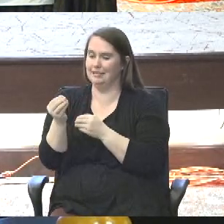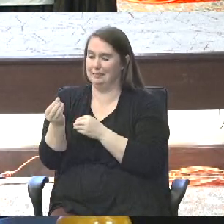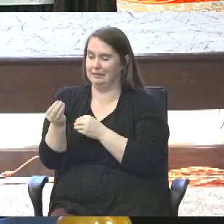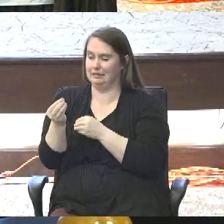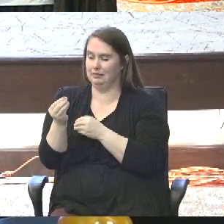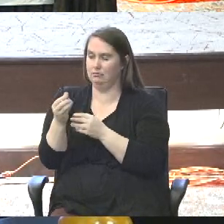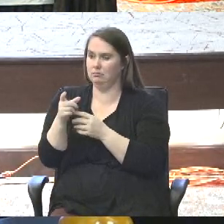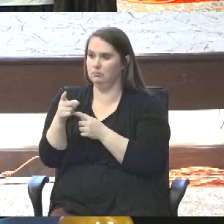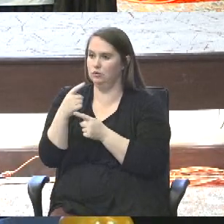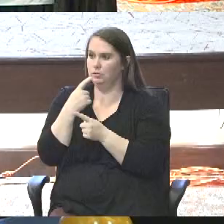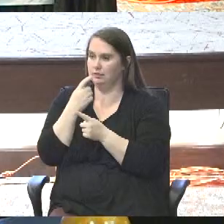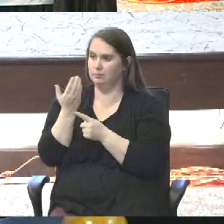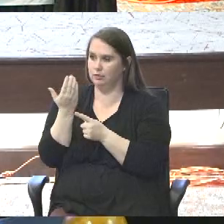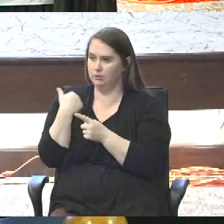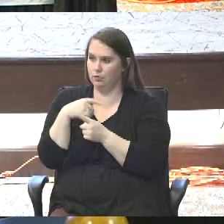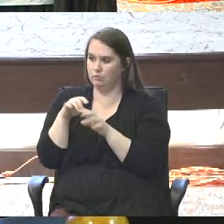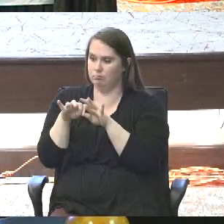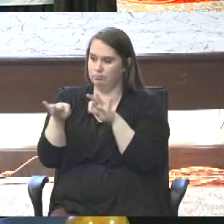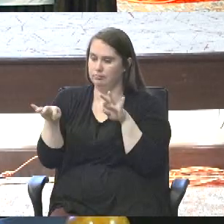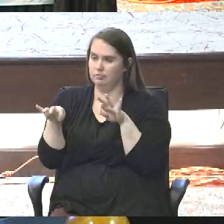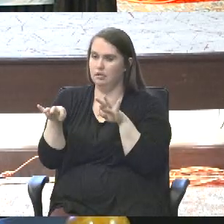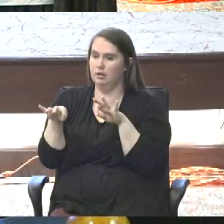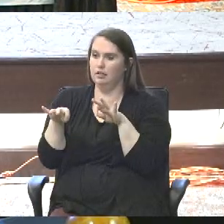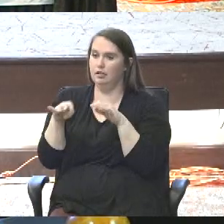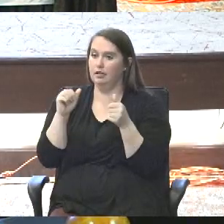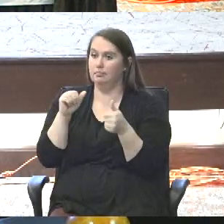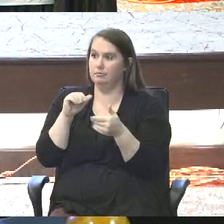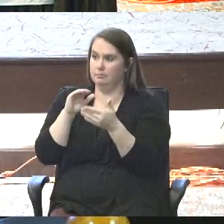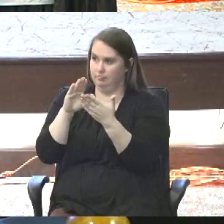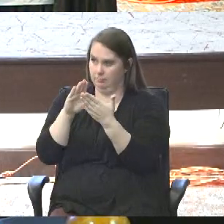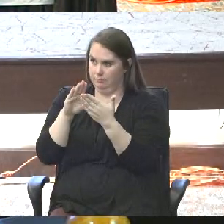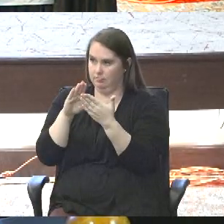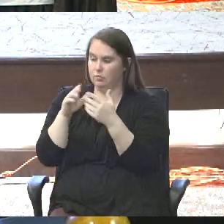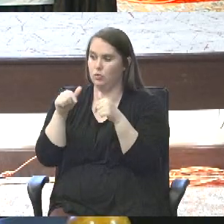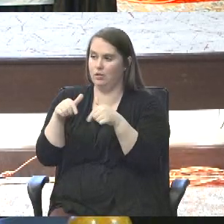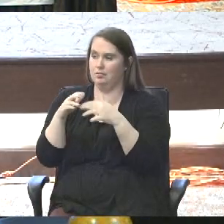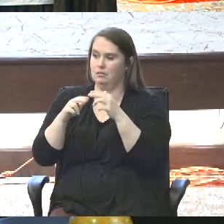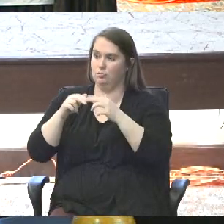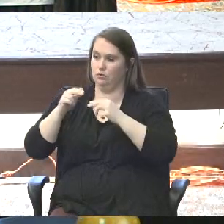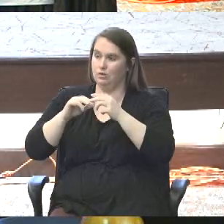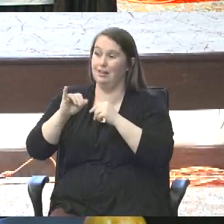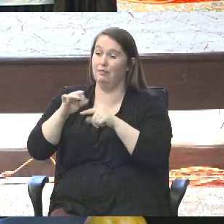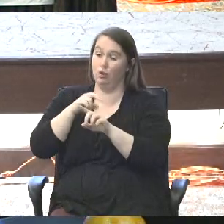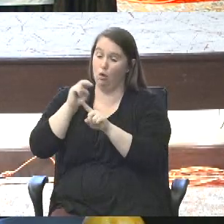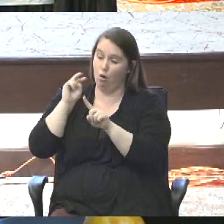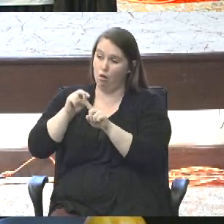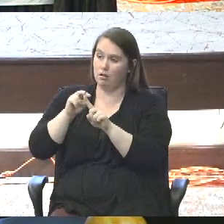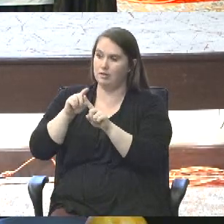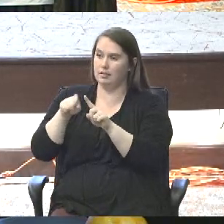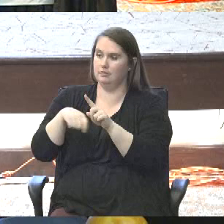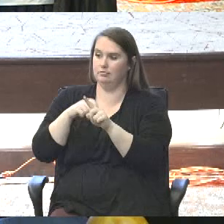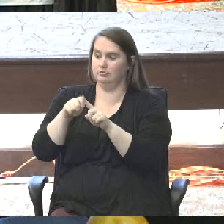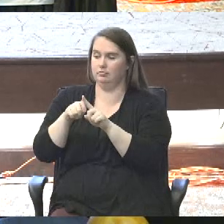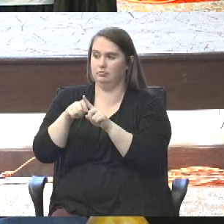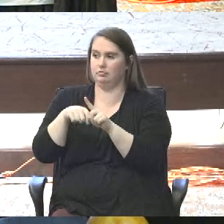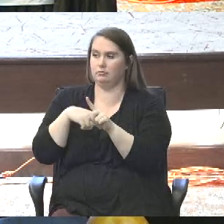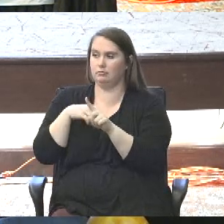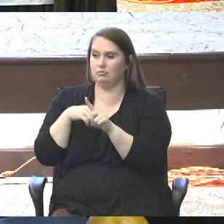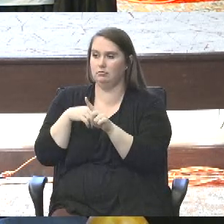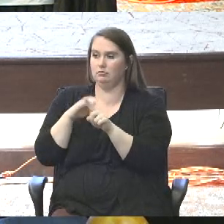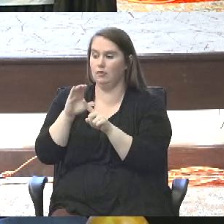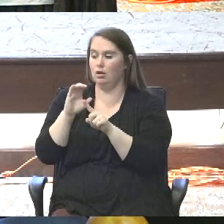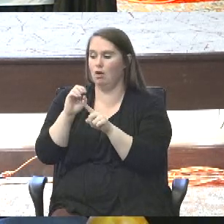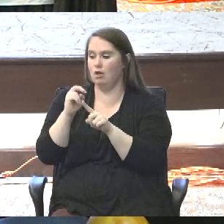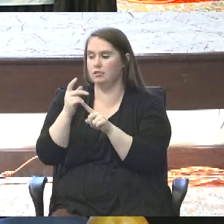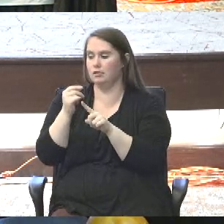about the equitable approach that this brings to our road construction. I think if you look at the concentration of revenue from a